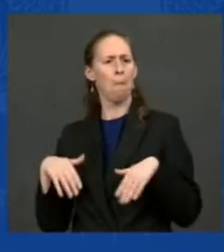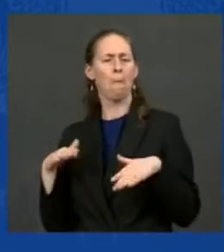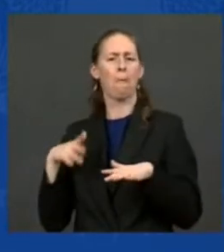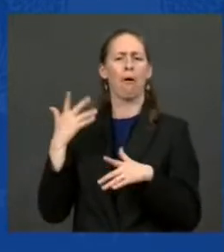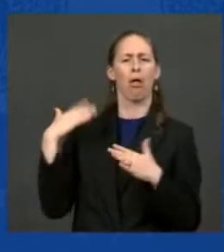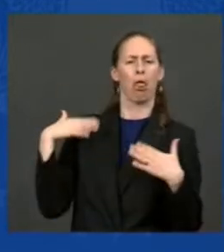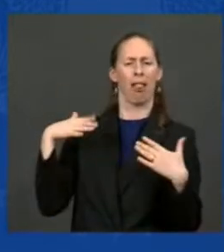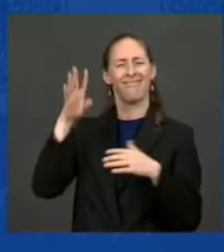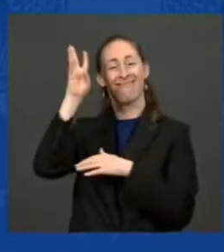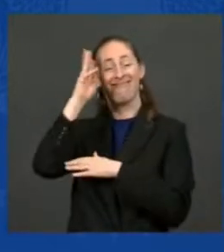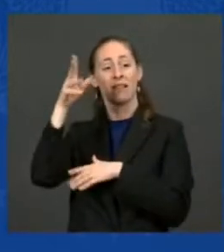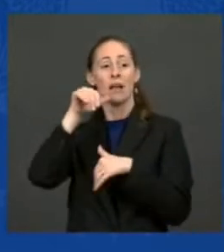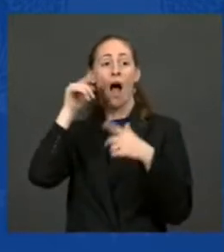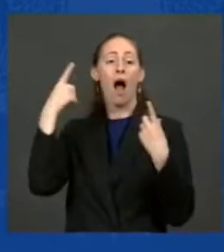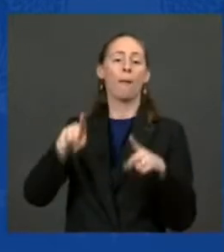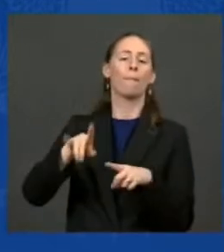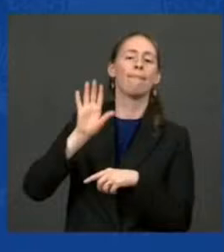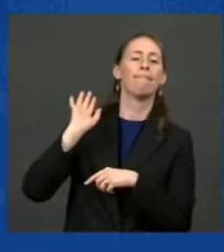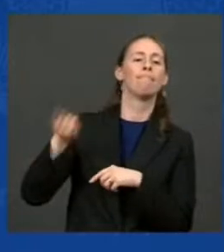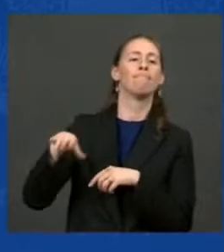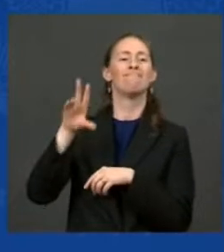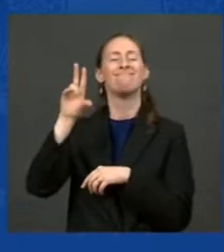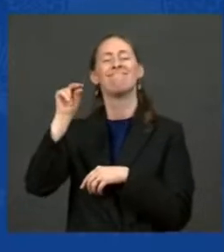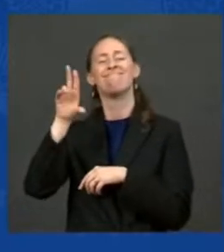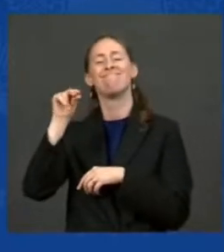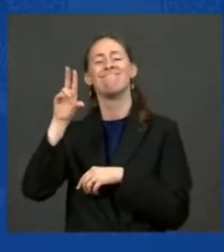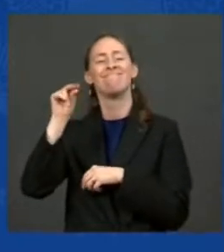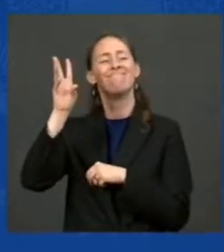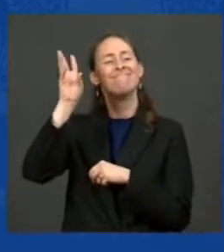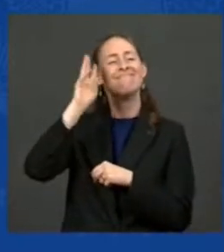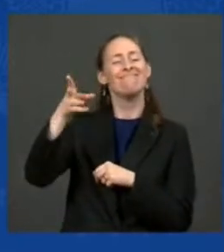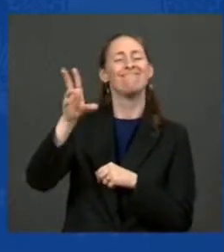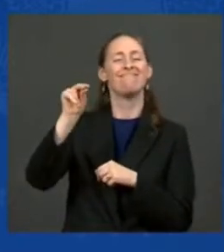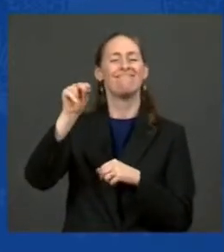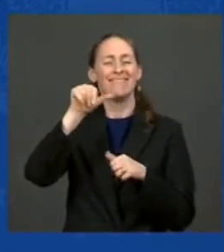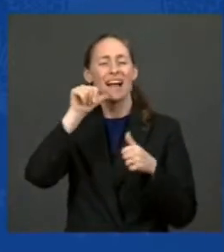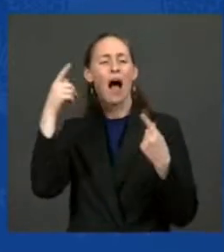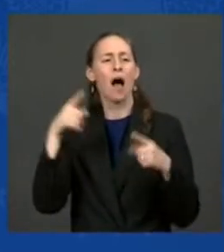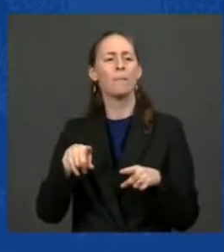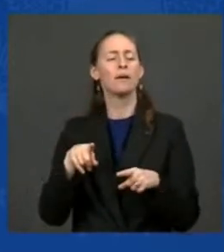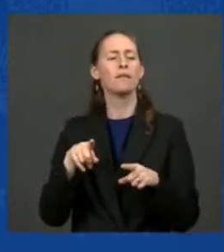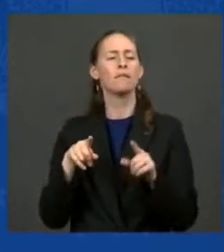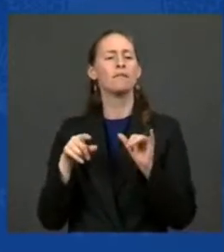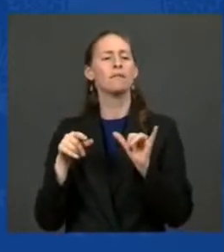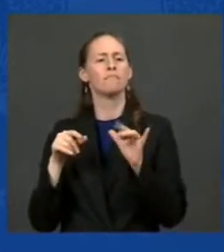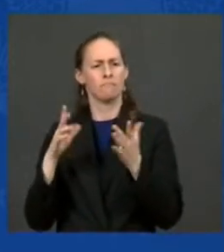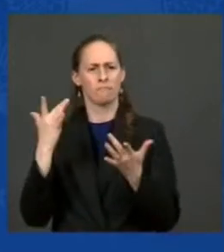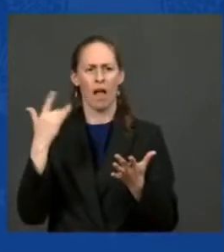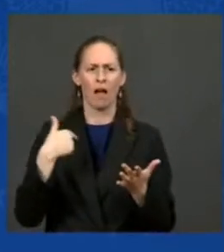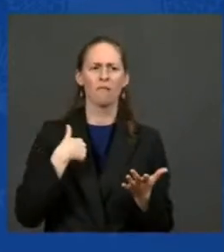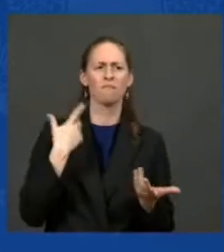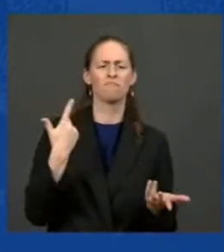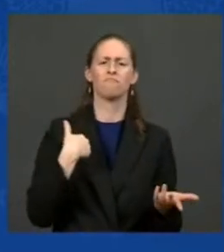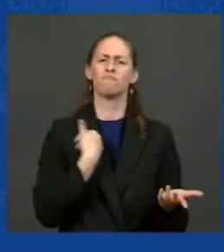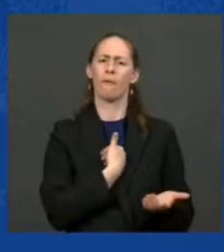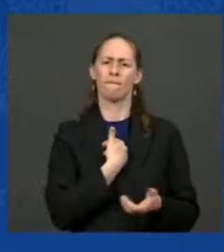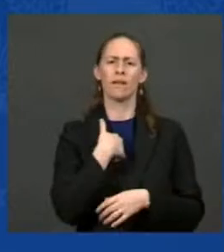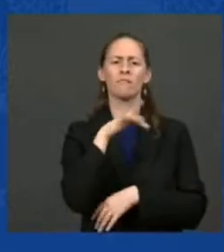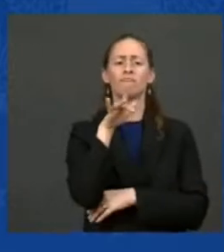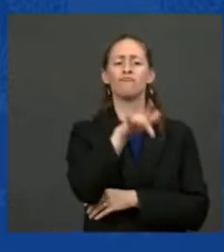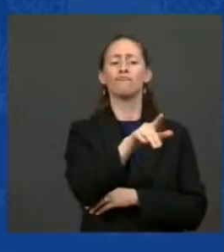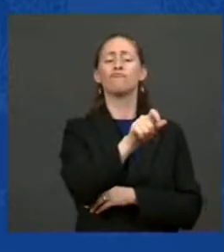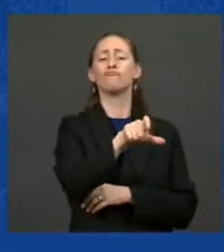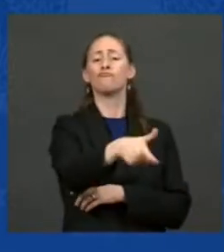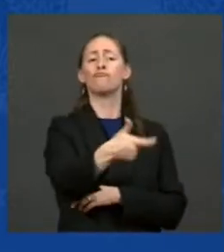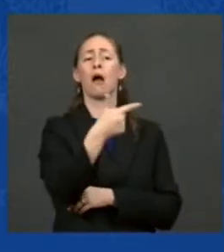know what was going on. Because they weren't turning on the gas valve, they had no responsibility.